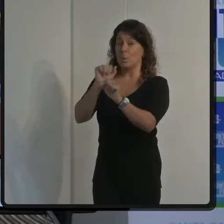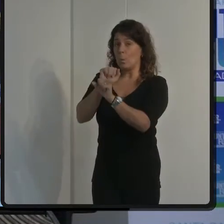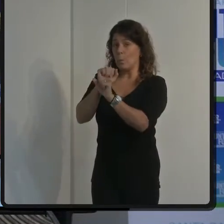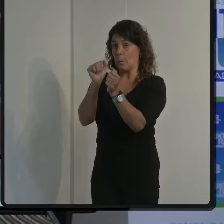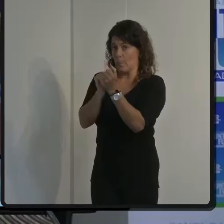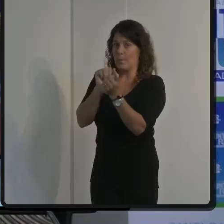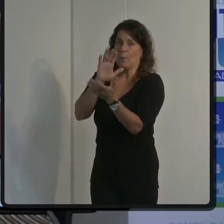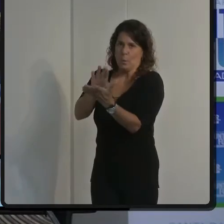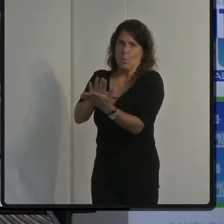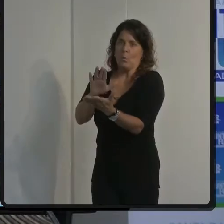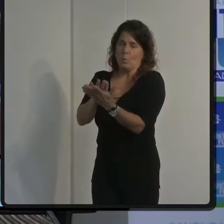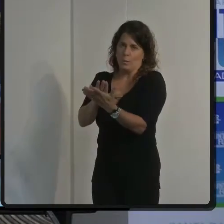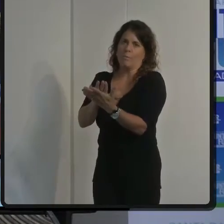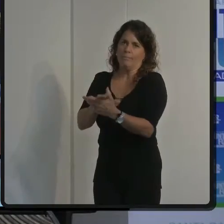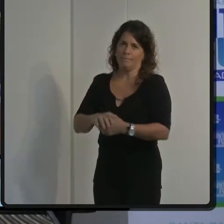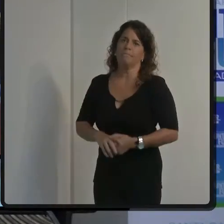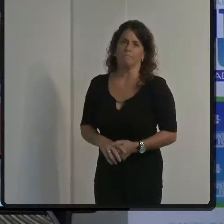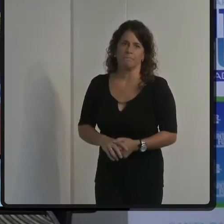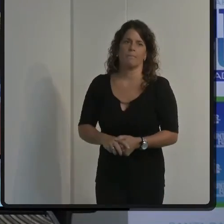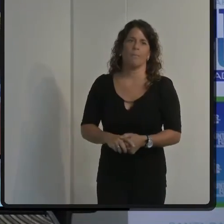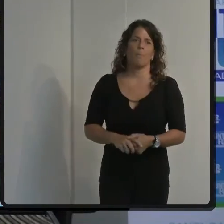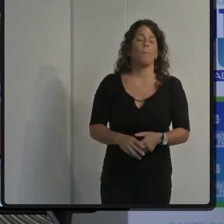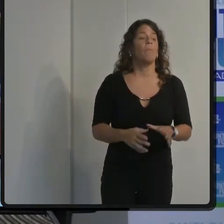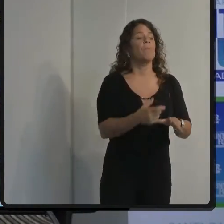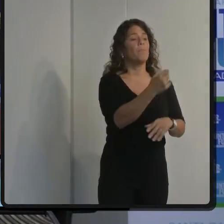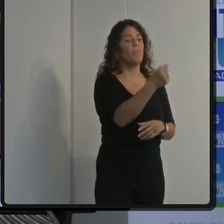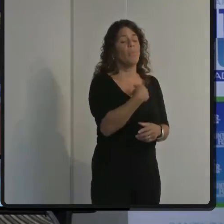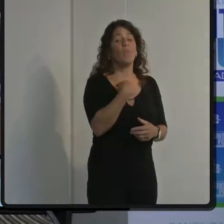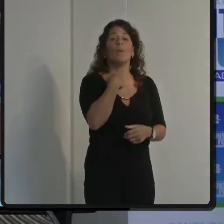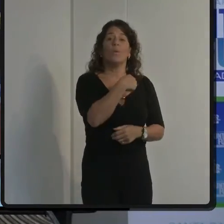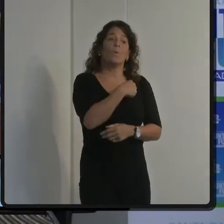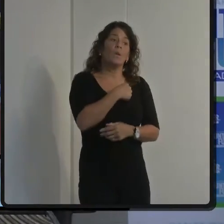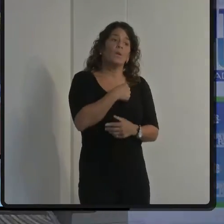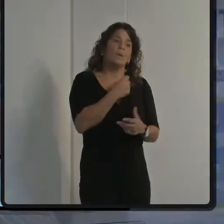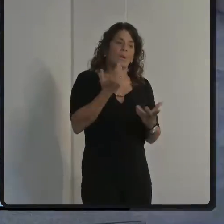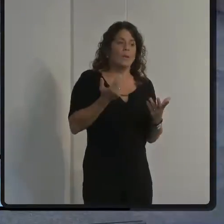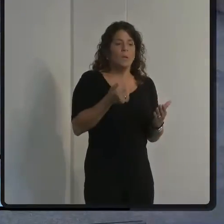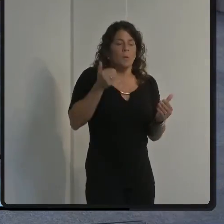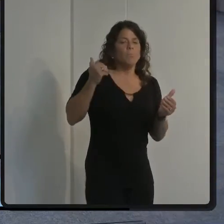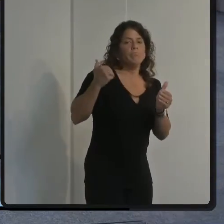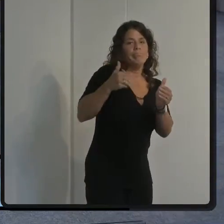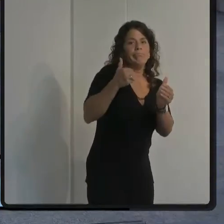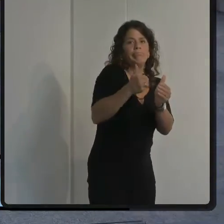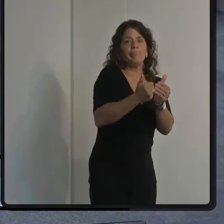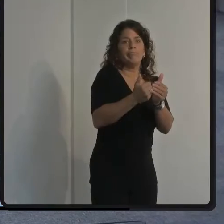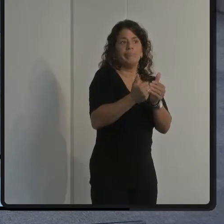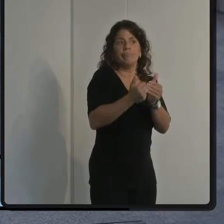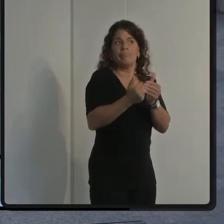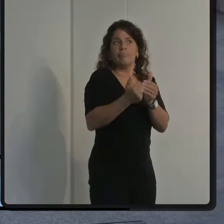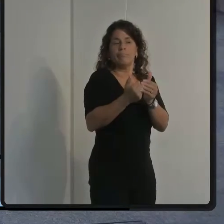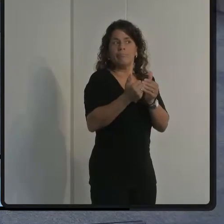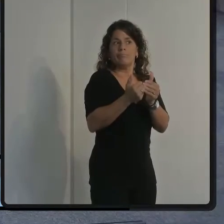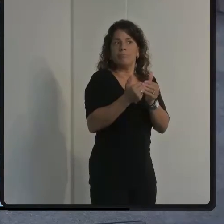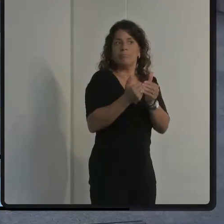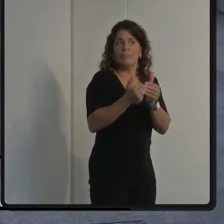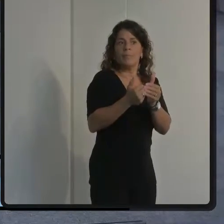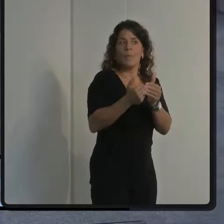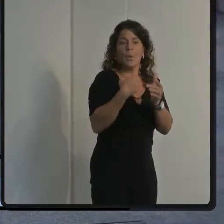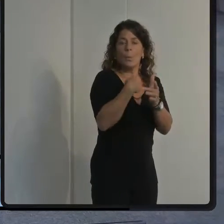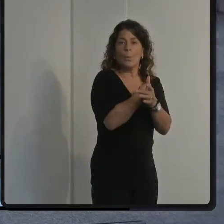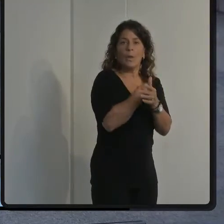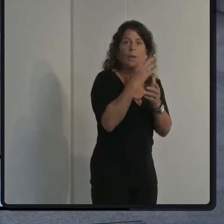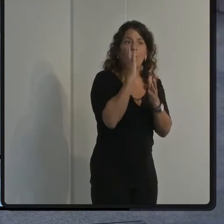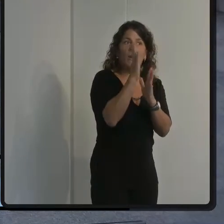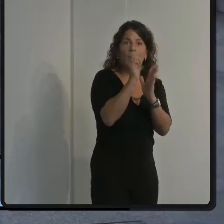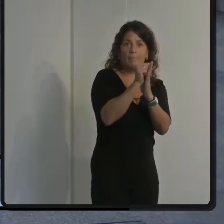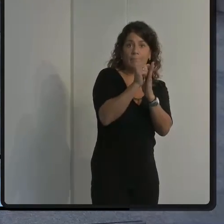closely. And since we are close, or close-ish to being under the